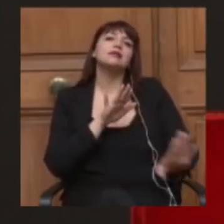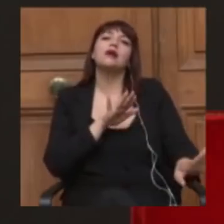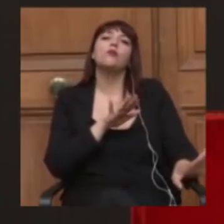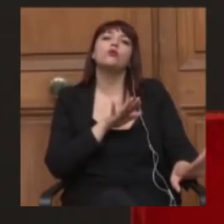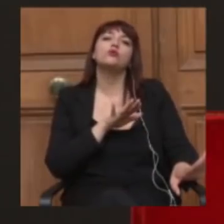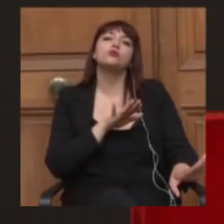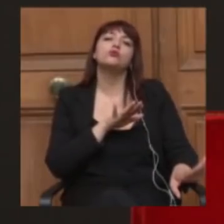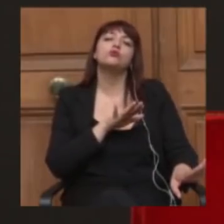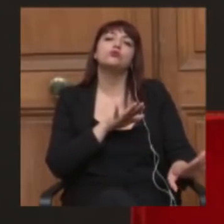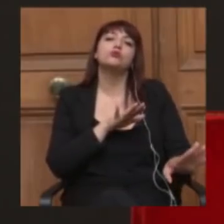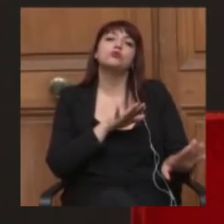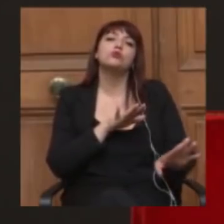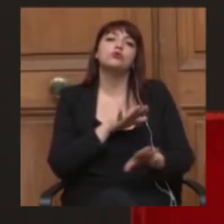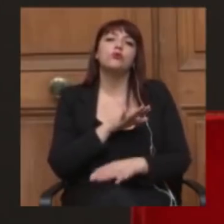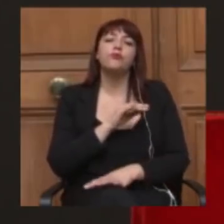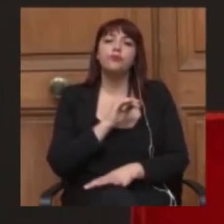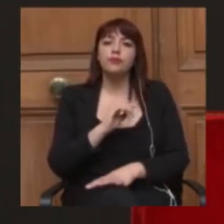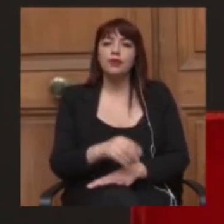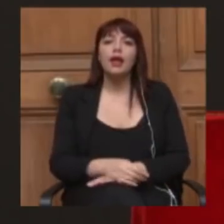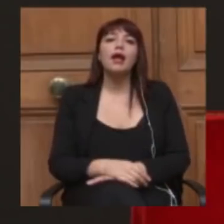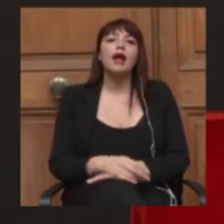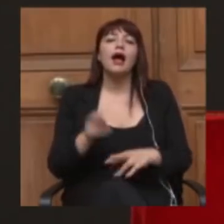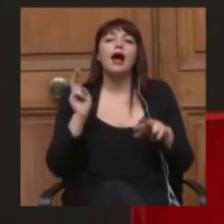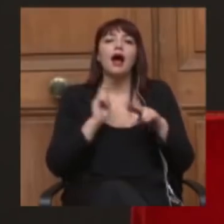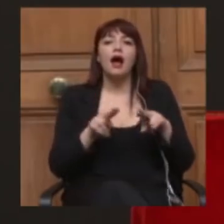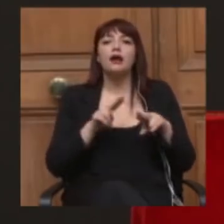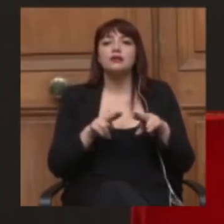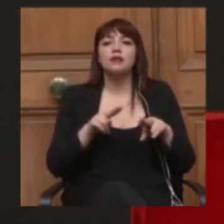such distinctions, and we assert the